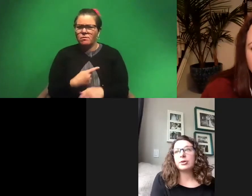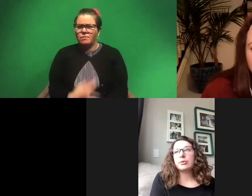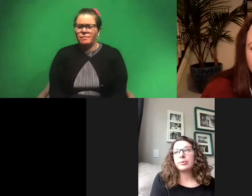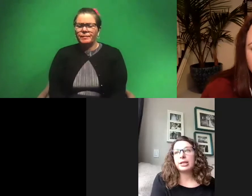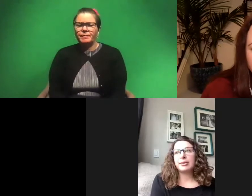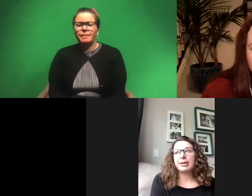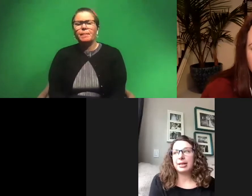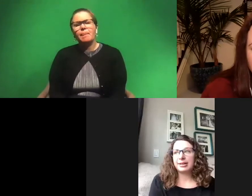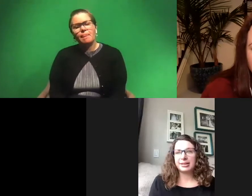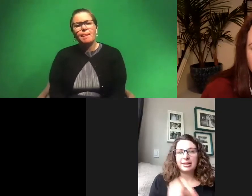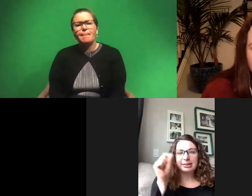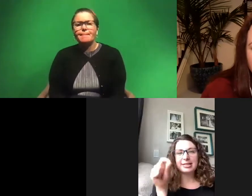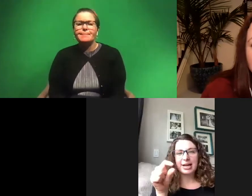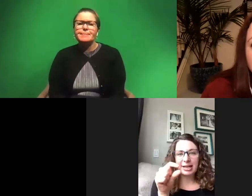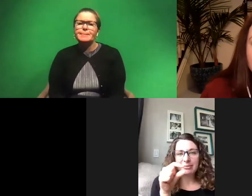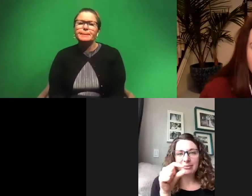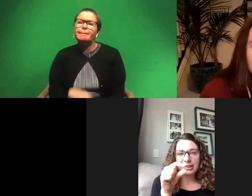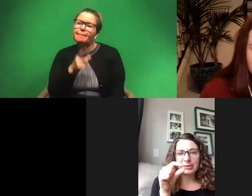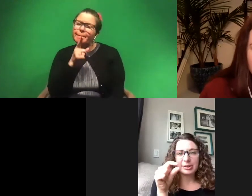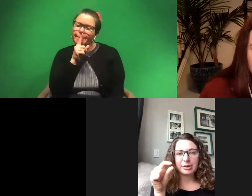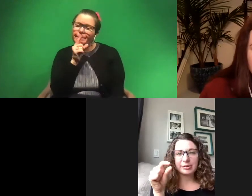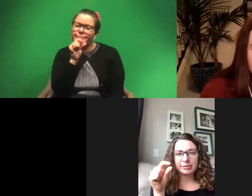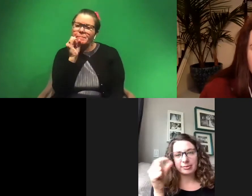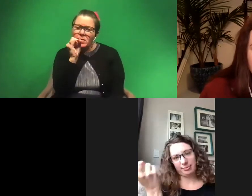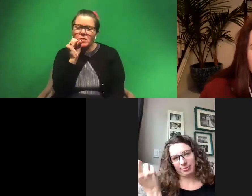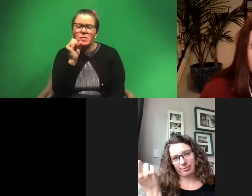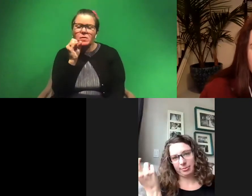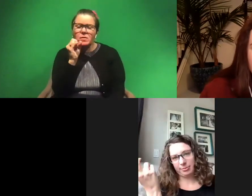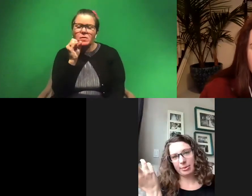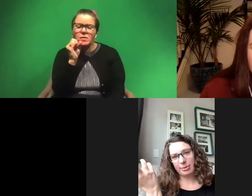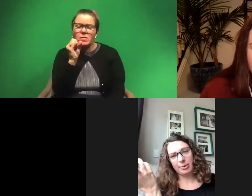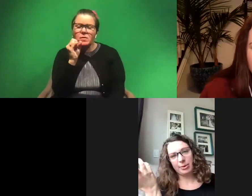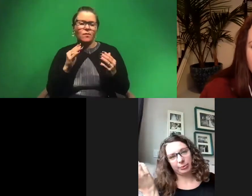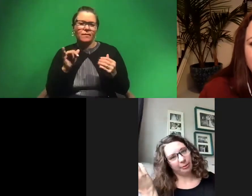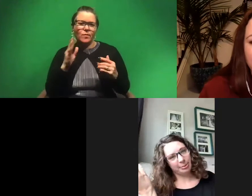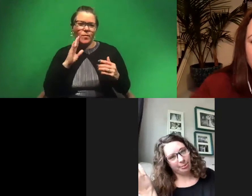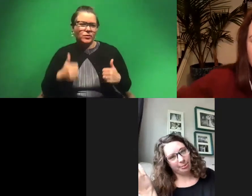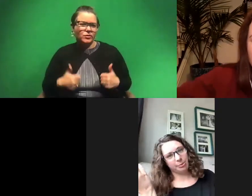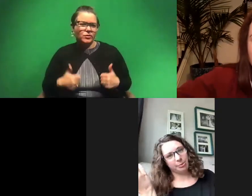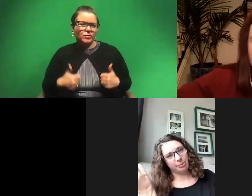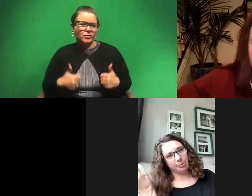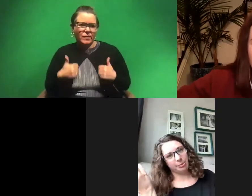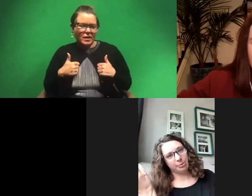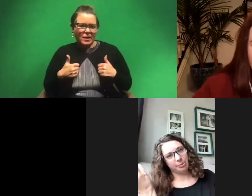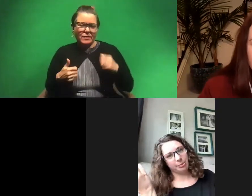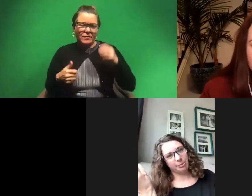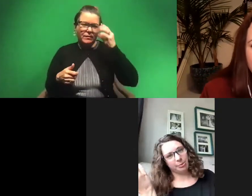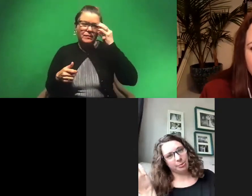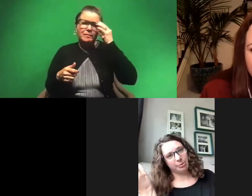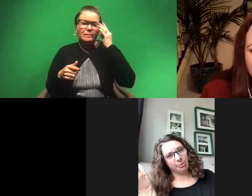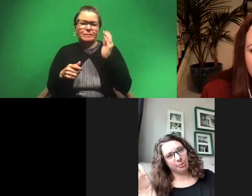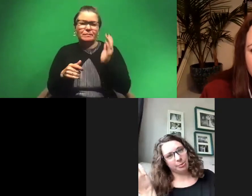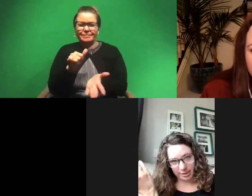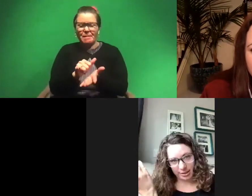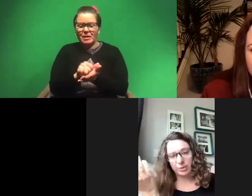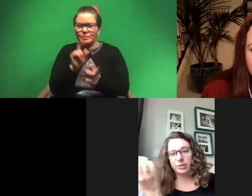So we don't want to put out like itty bitty tiny abalone because we don't know, they would be impossible to go and find again and